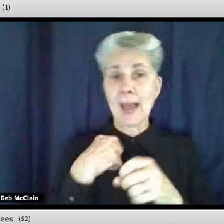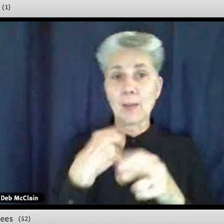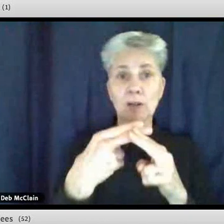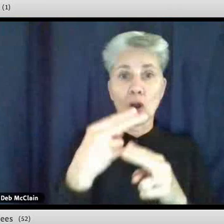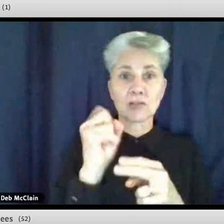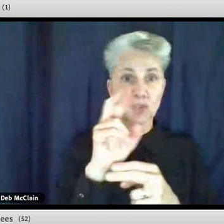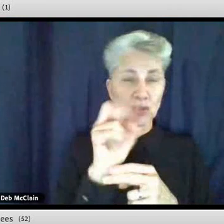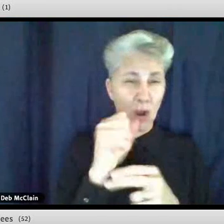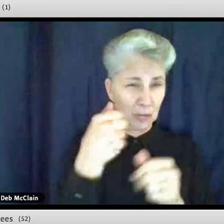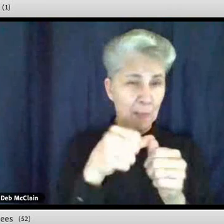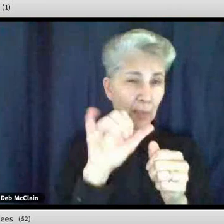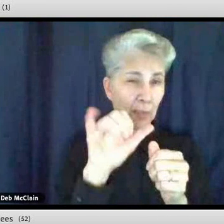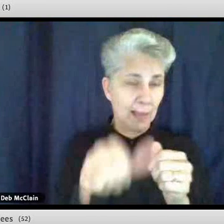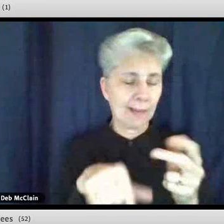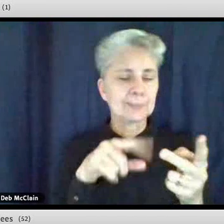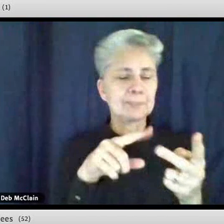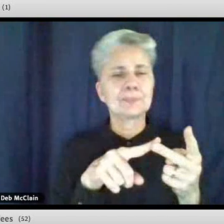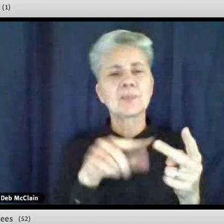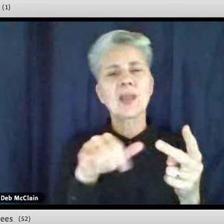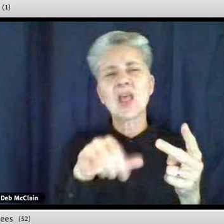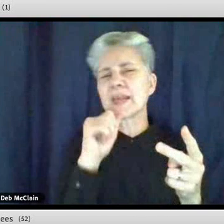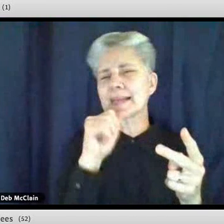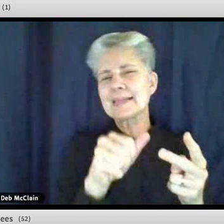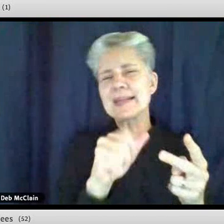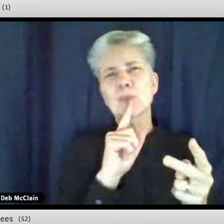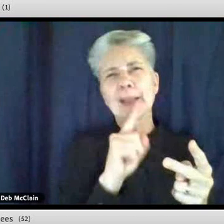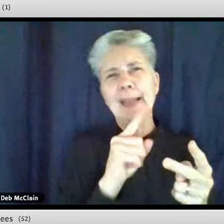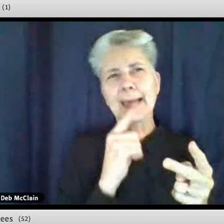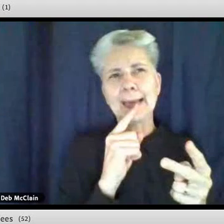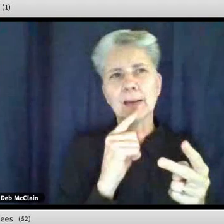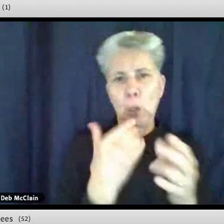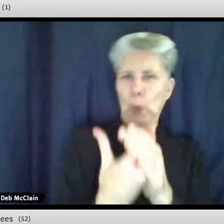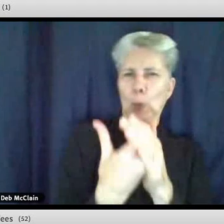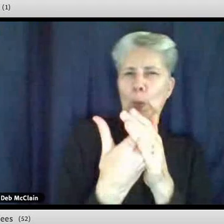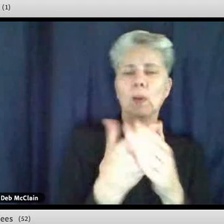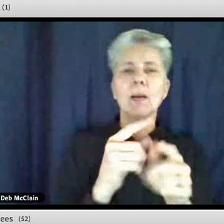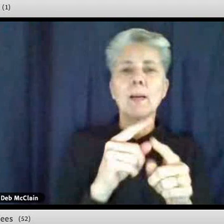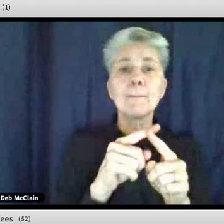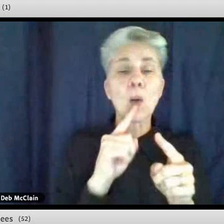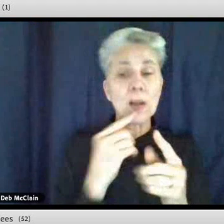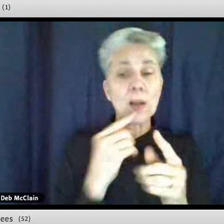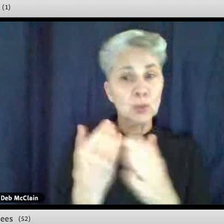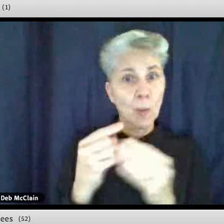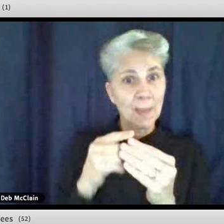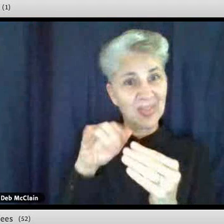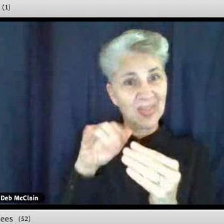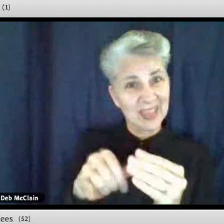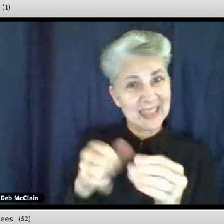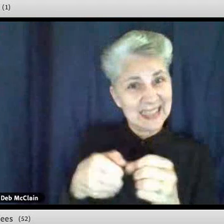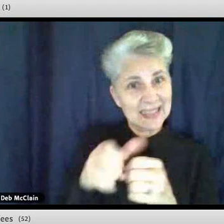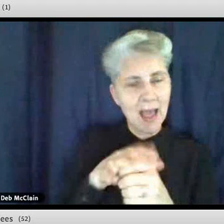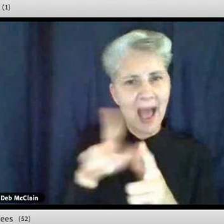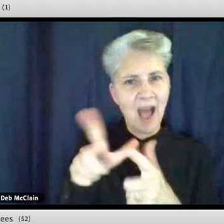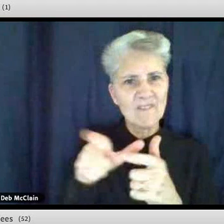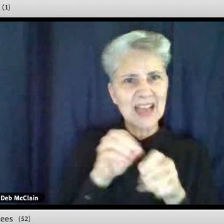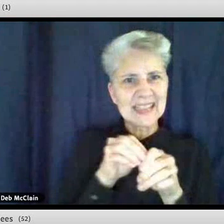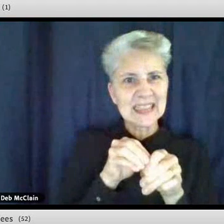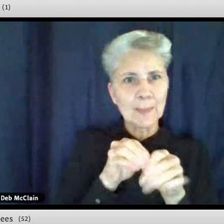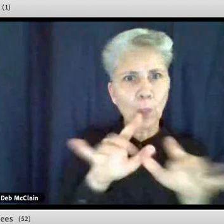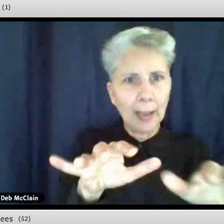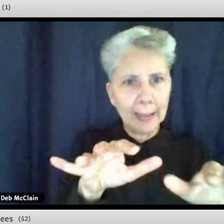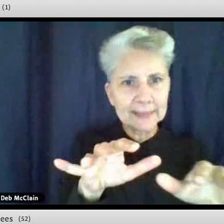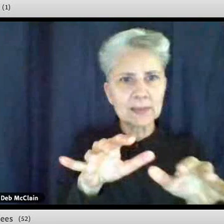SARS. You guys might remember that. So this is not necessarily brand new, but what's brand new about it is how fast that it spreads.